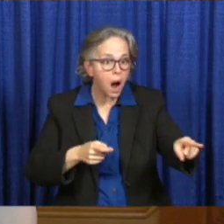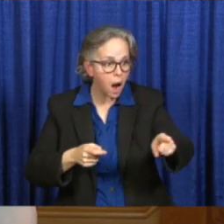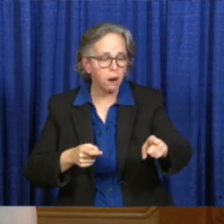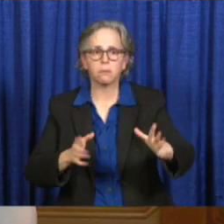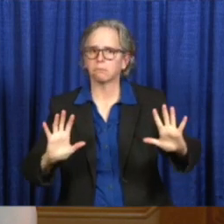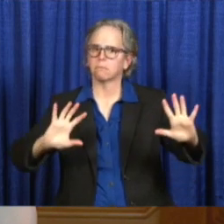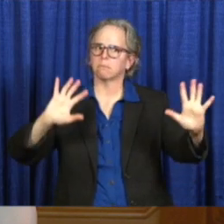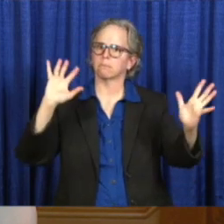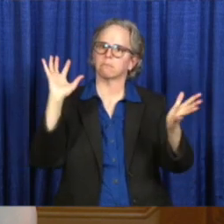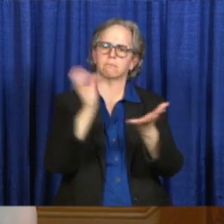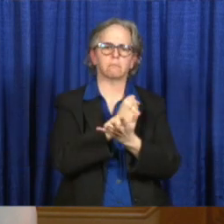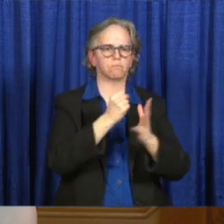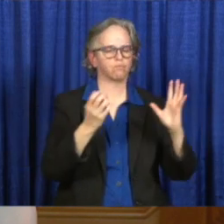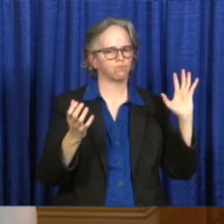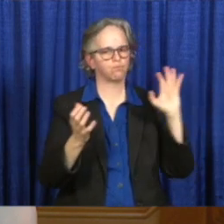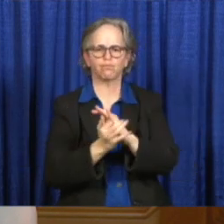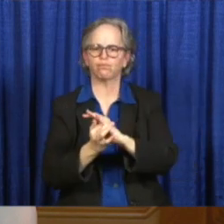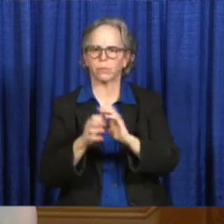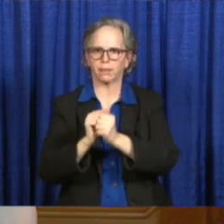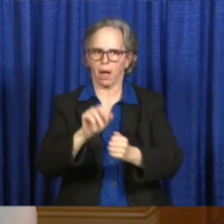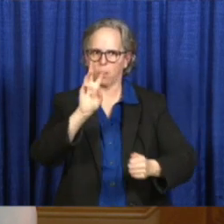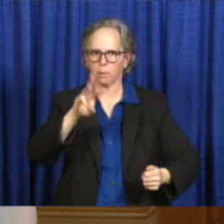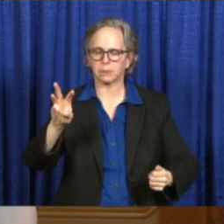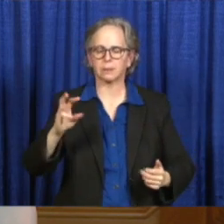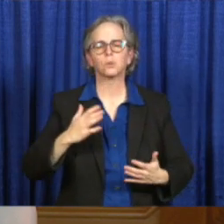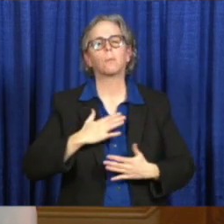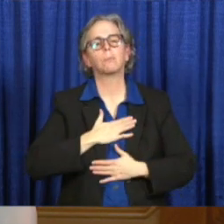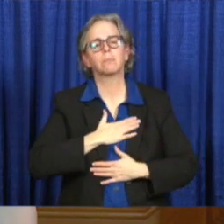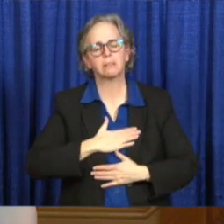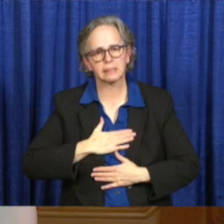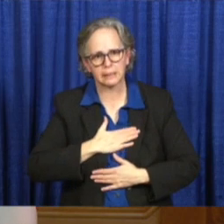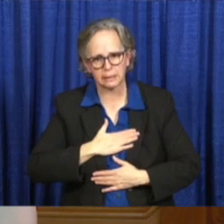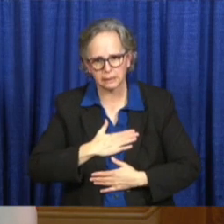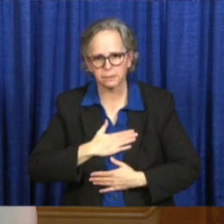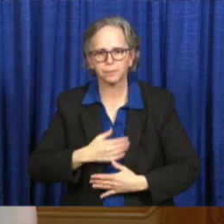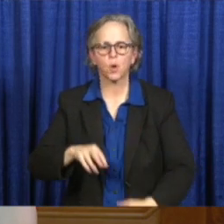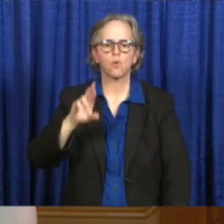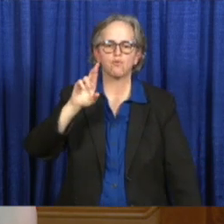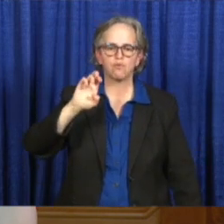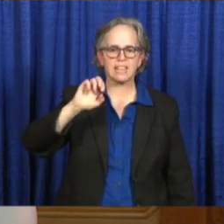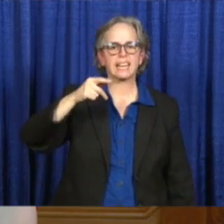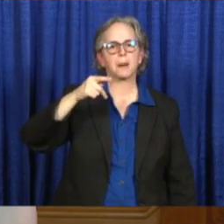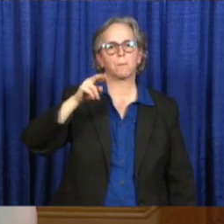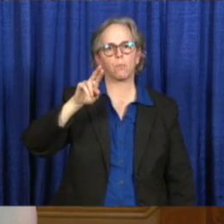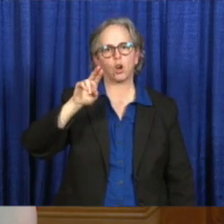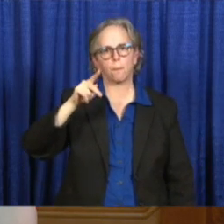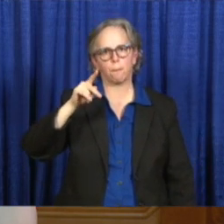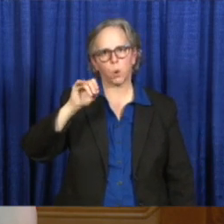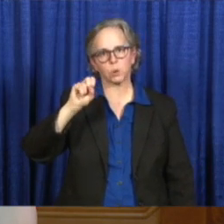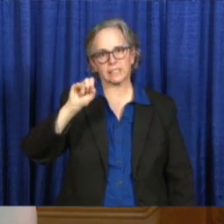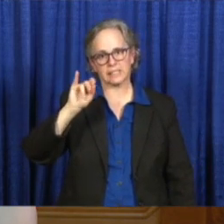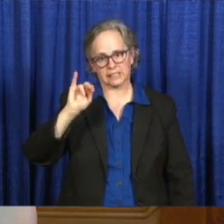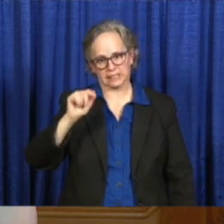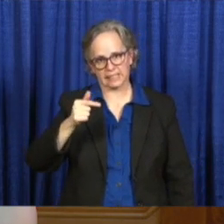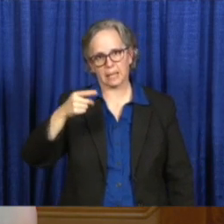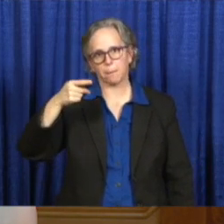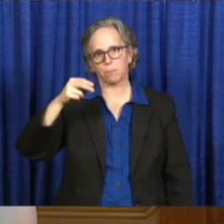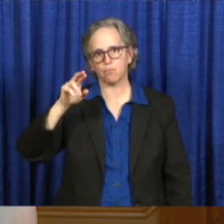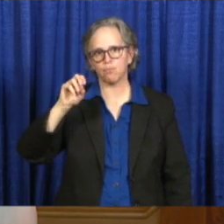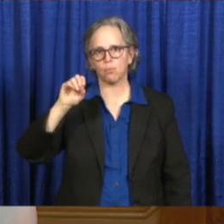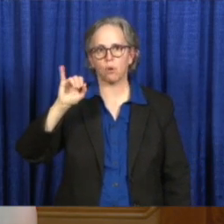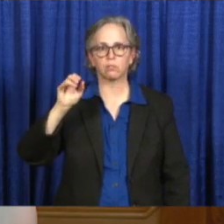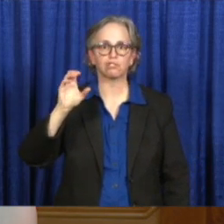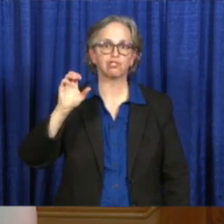provide. So again, we would ask you to go to repurposingproject.com. And when you go there, click on, you'll see all the